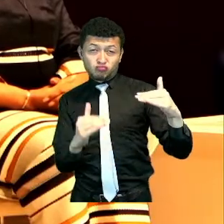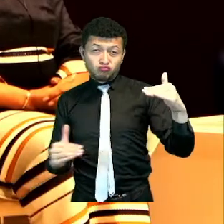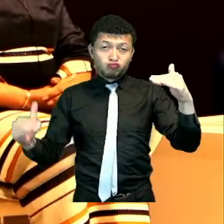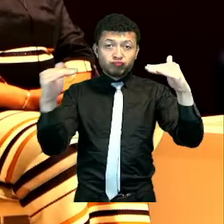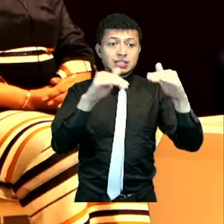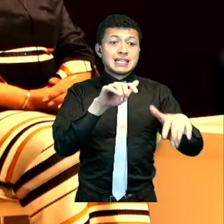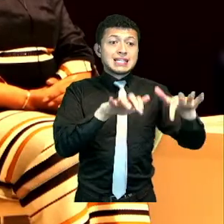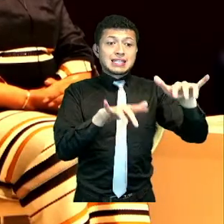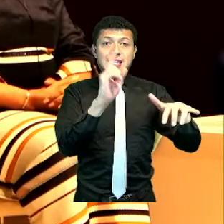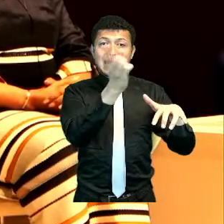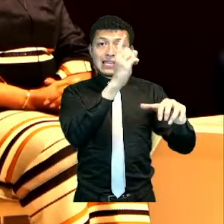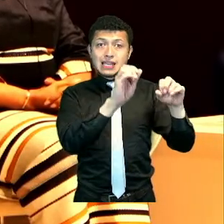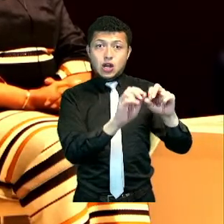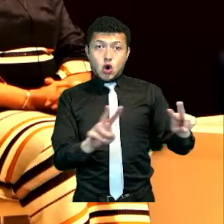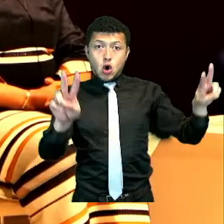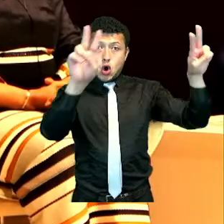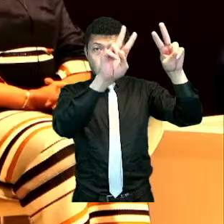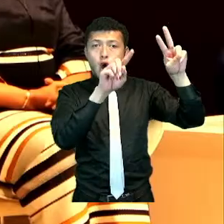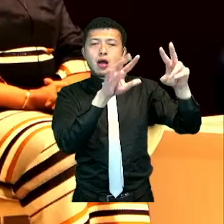General Secretariat of the UN,